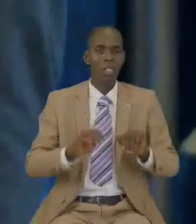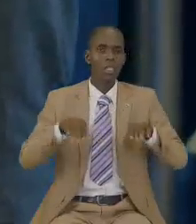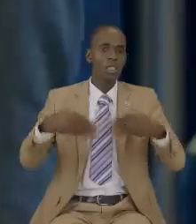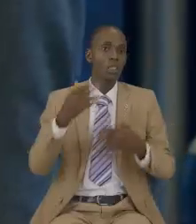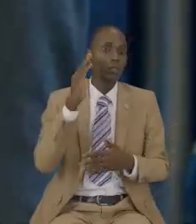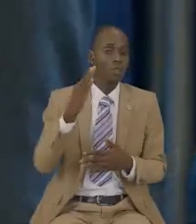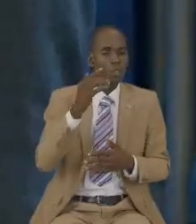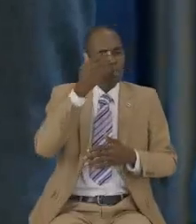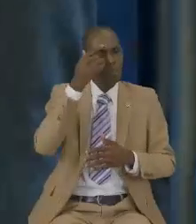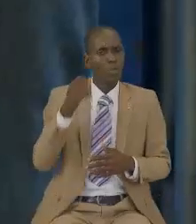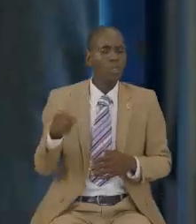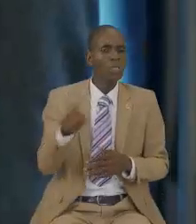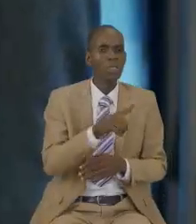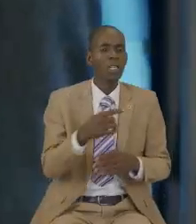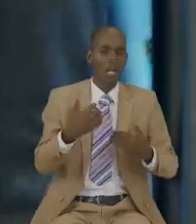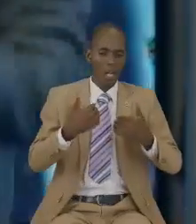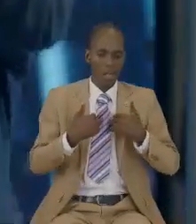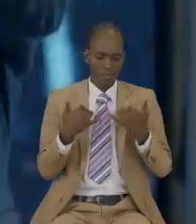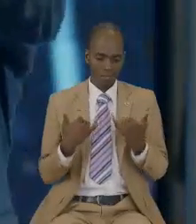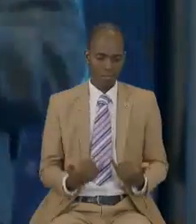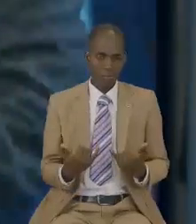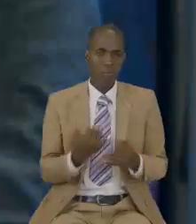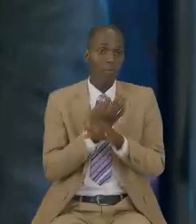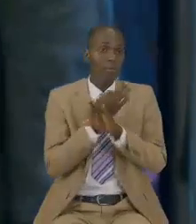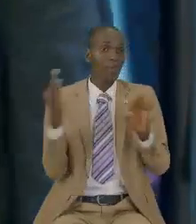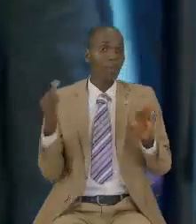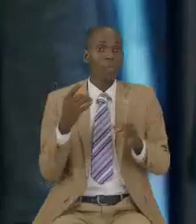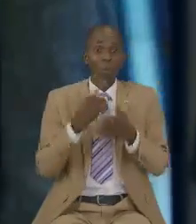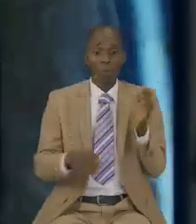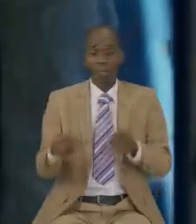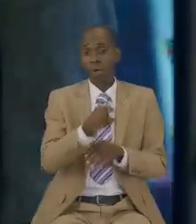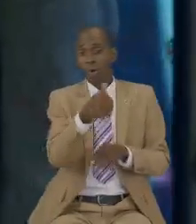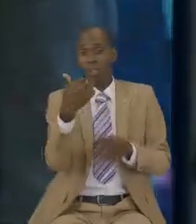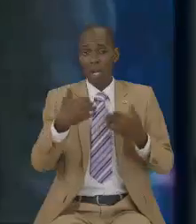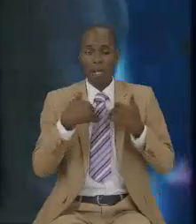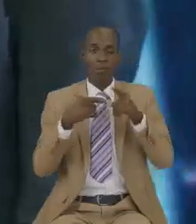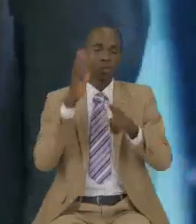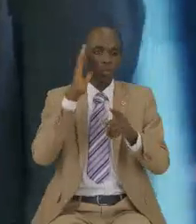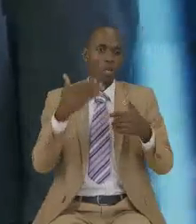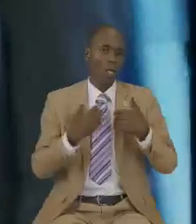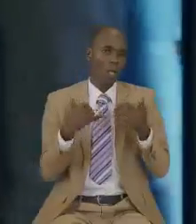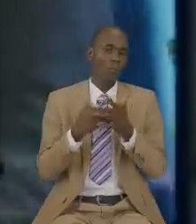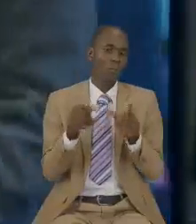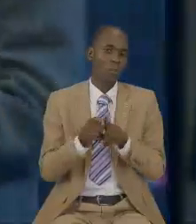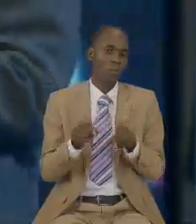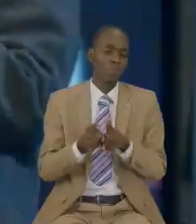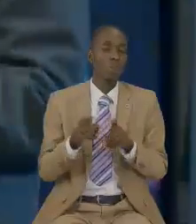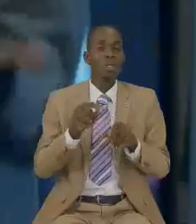they have present freedom. What they had, you are going to have. And they also